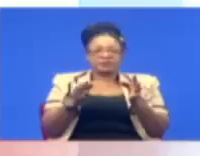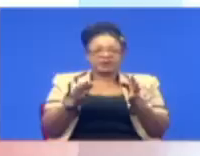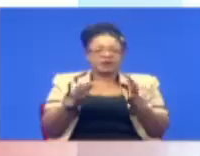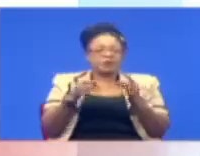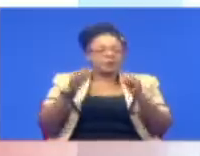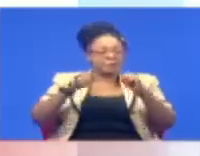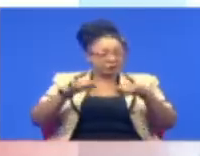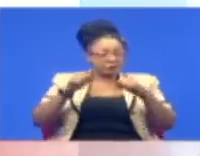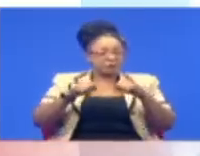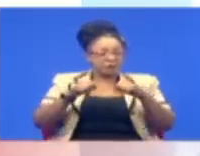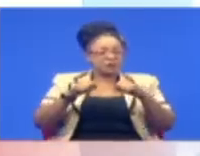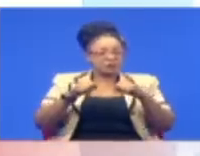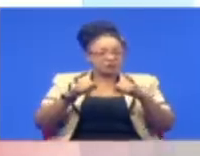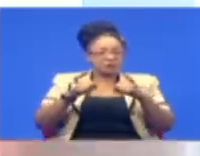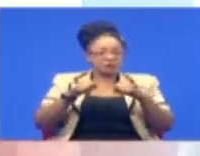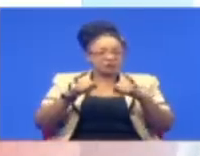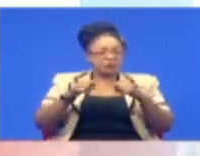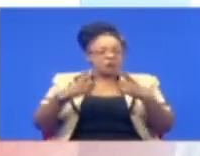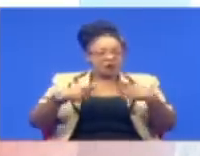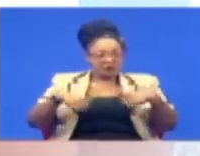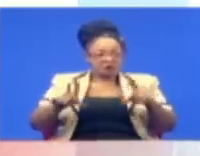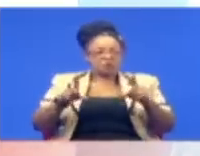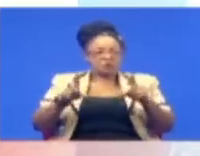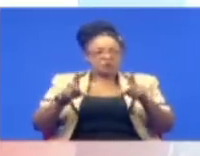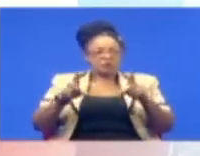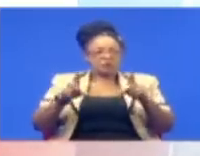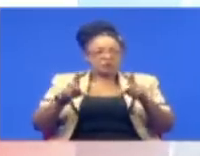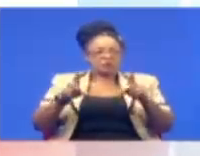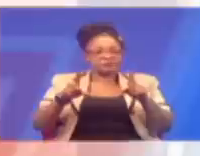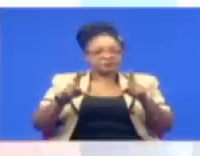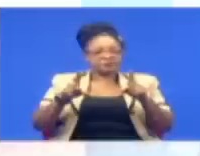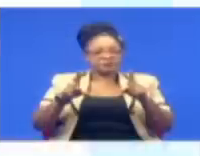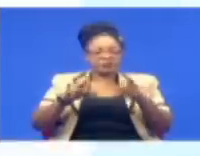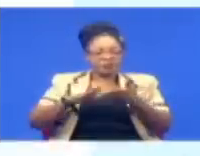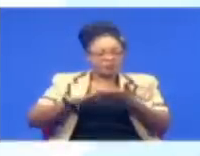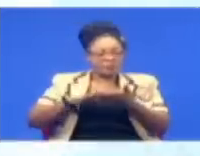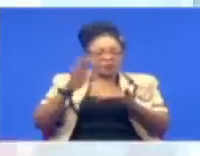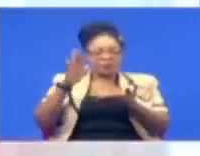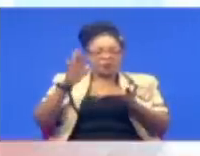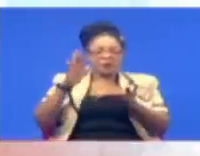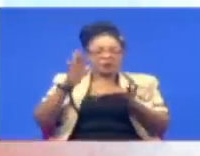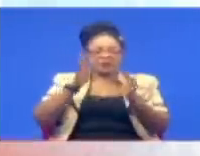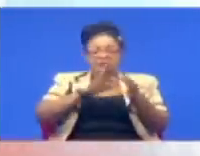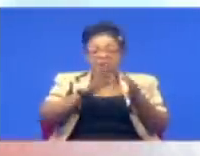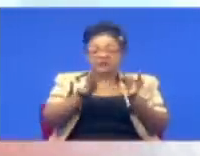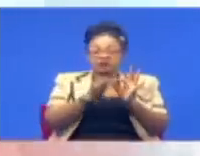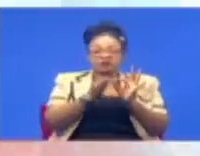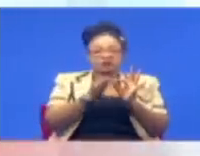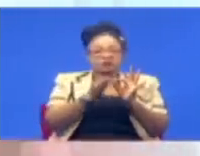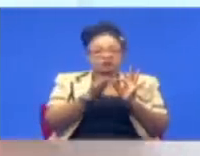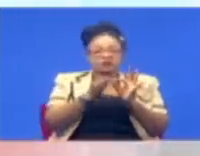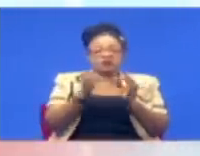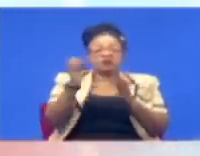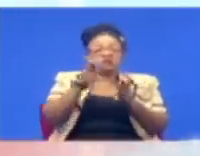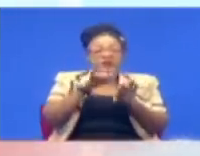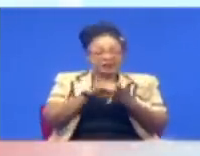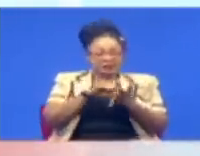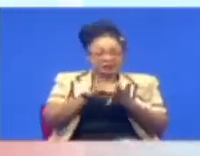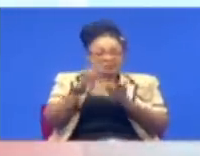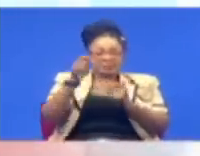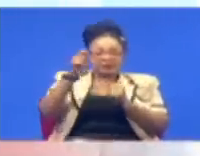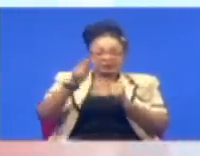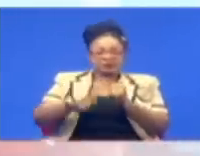a Chief Justice who will allow broader determination, broader interpretation, such that